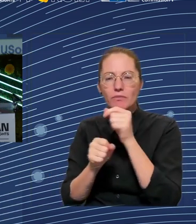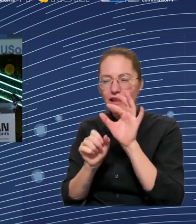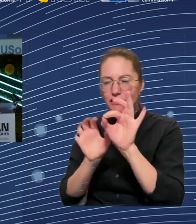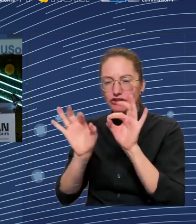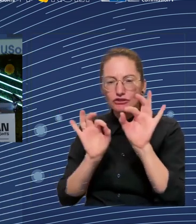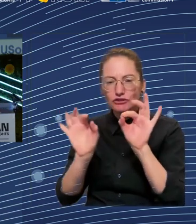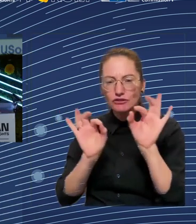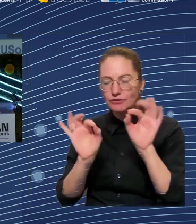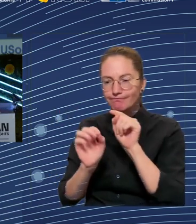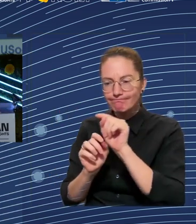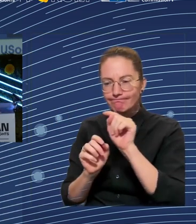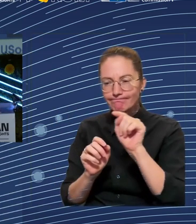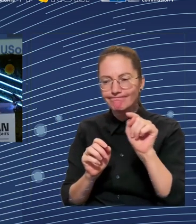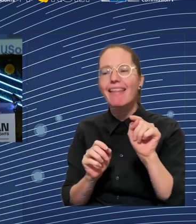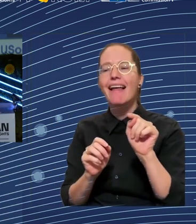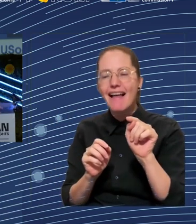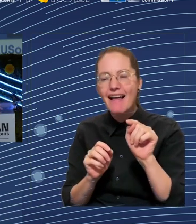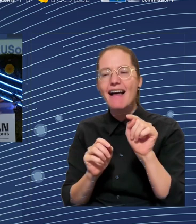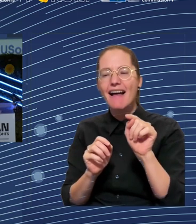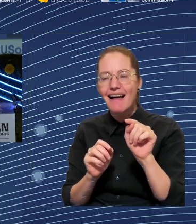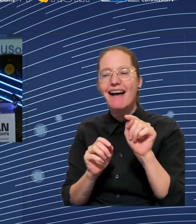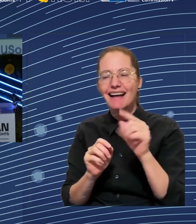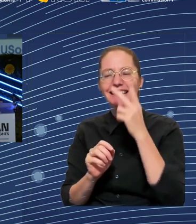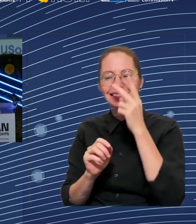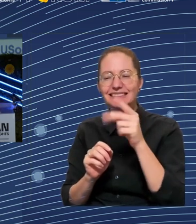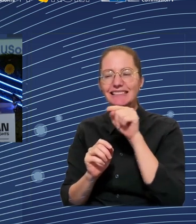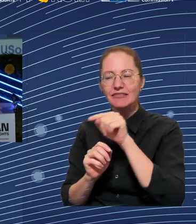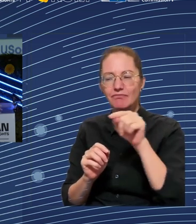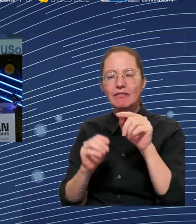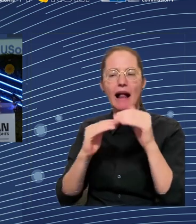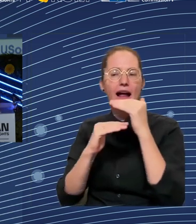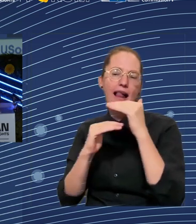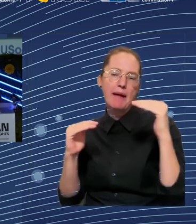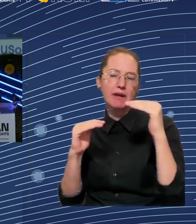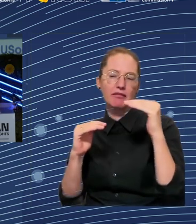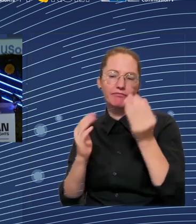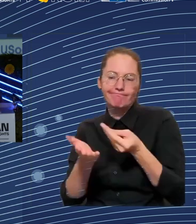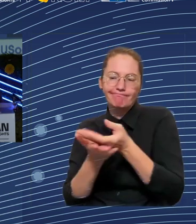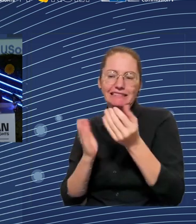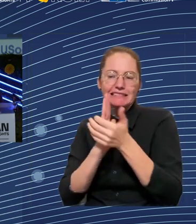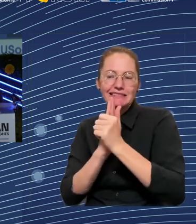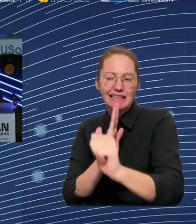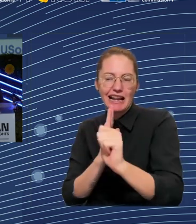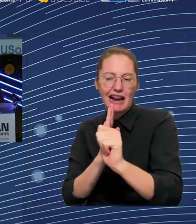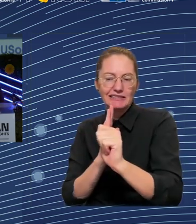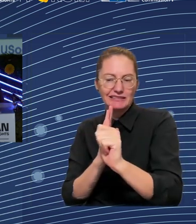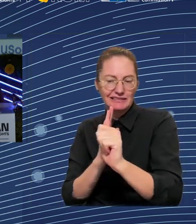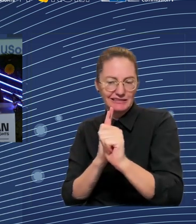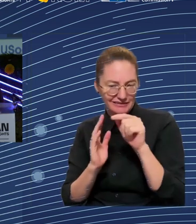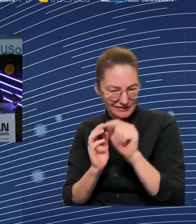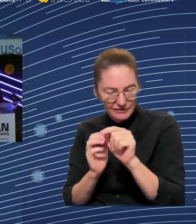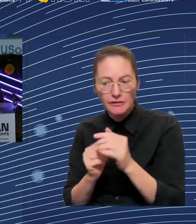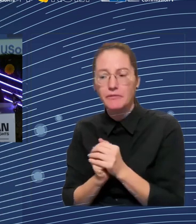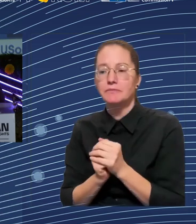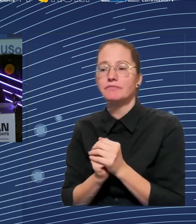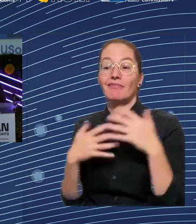skills. And that being said, limited supply of high digital skills does not seem to be a key driver outside of ICT specialist